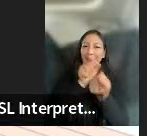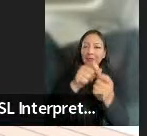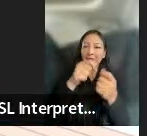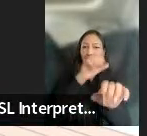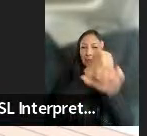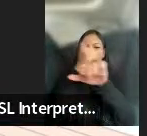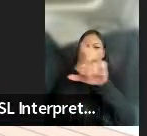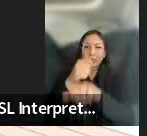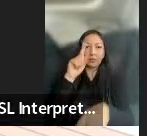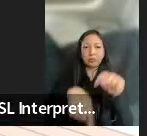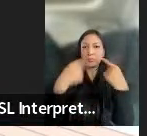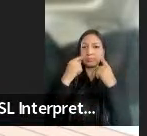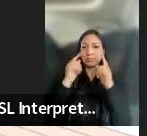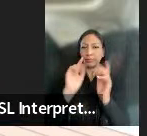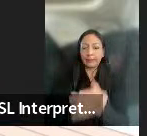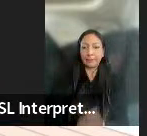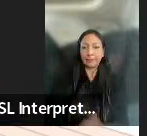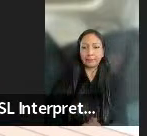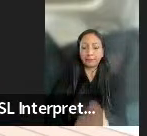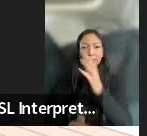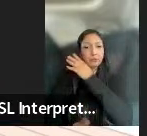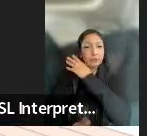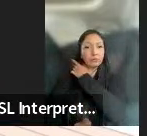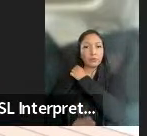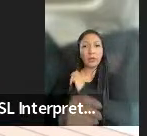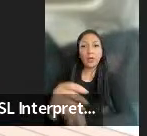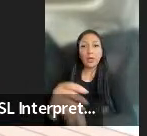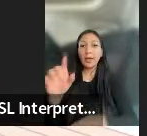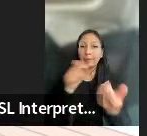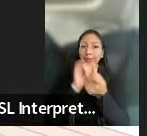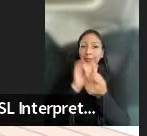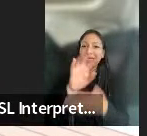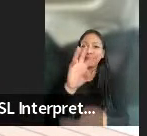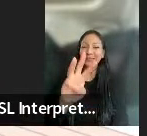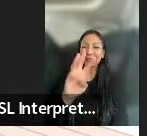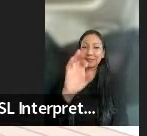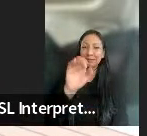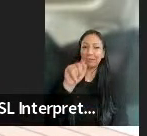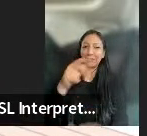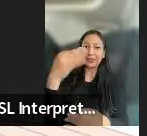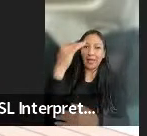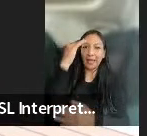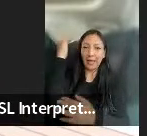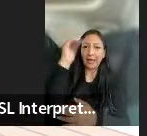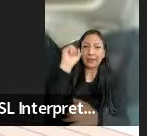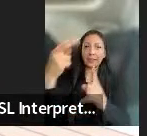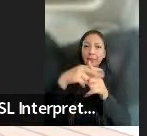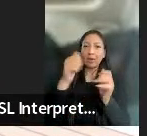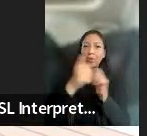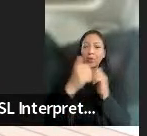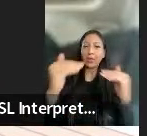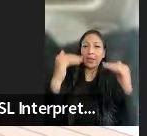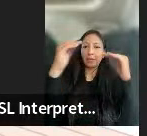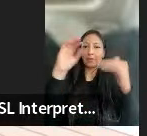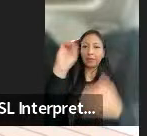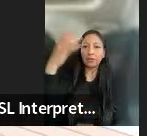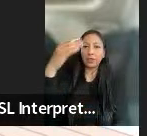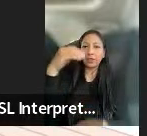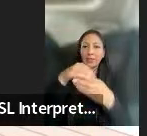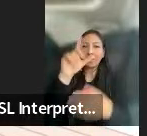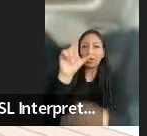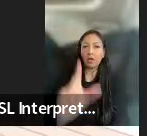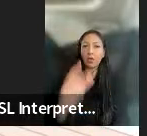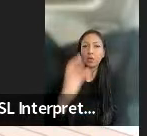infeasible. This, in particular, the 6-foot height that applies to elevated solar in the lower